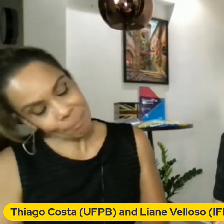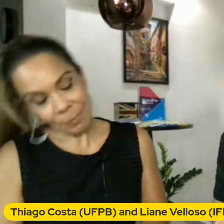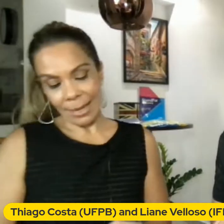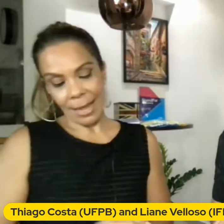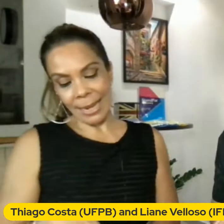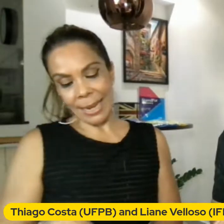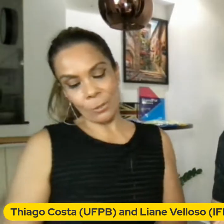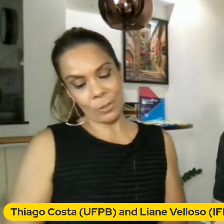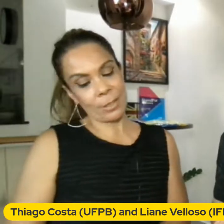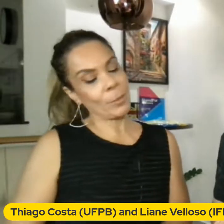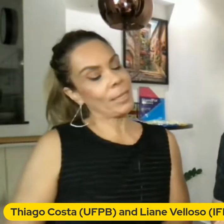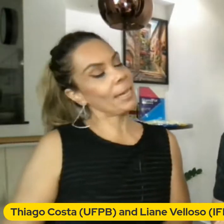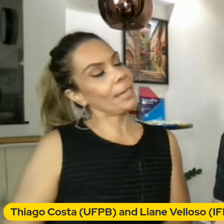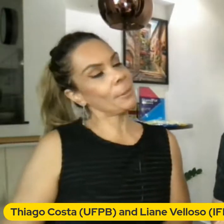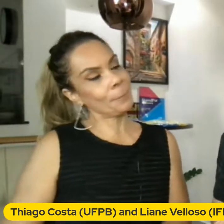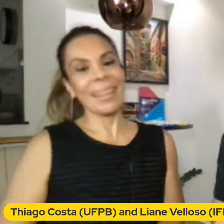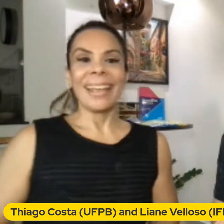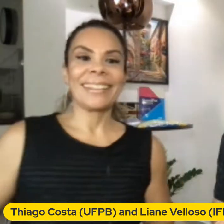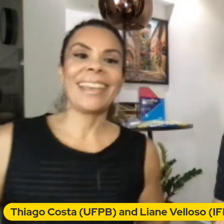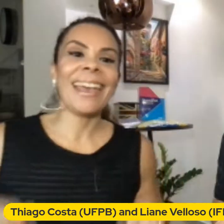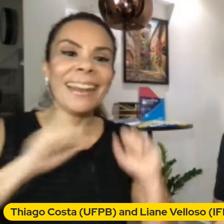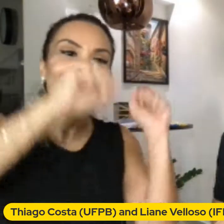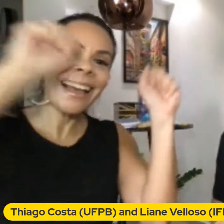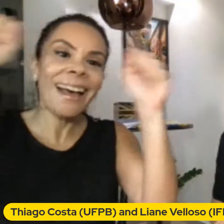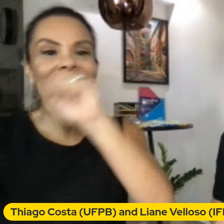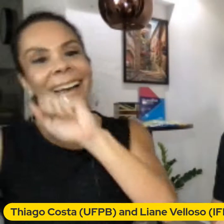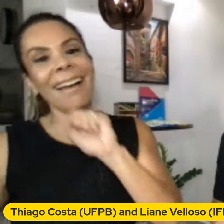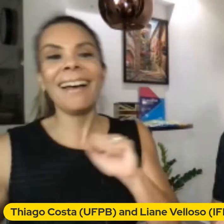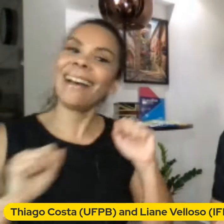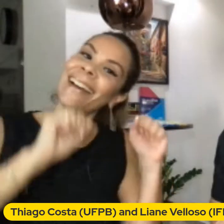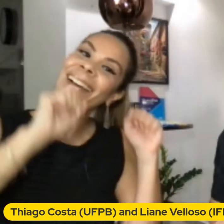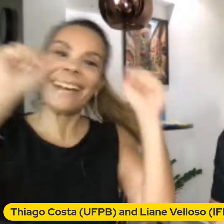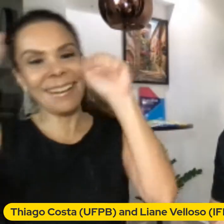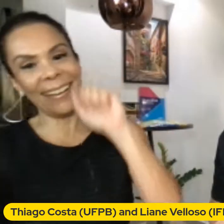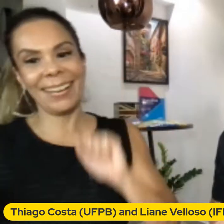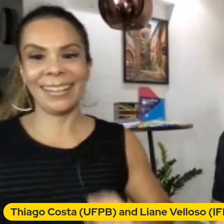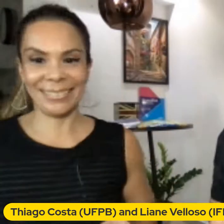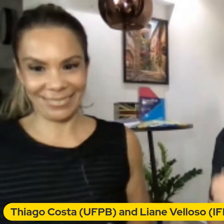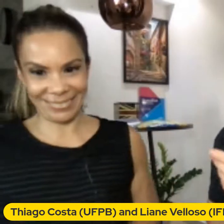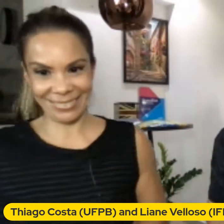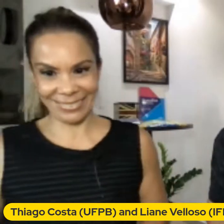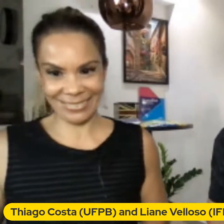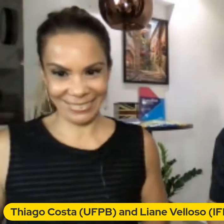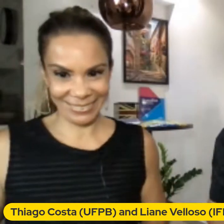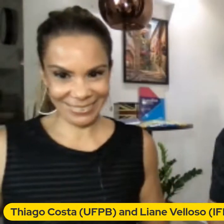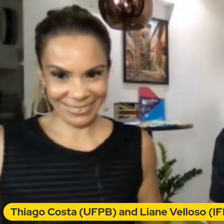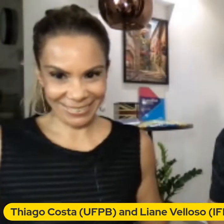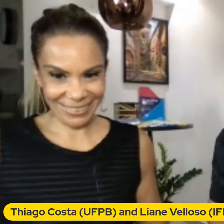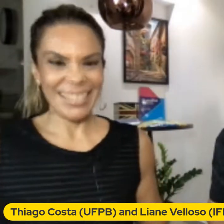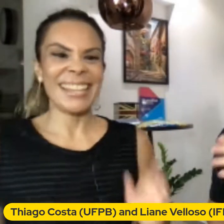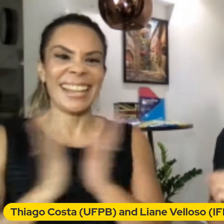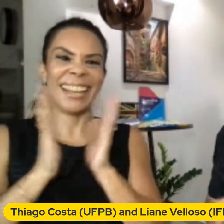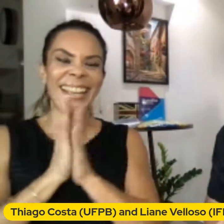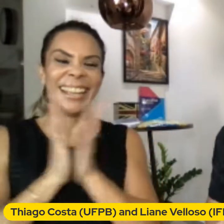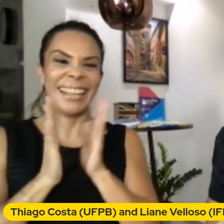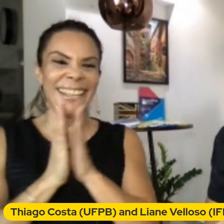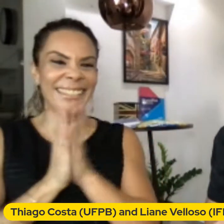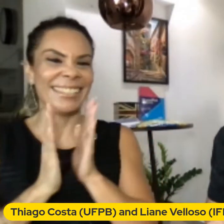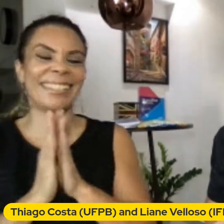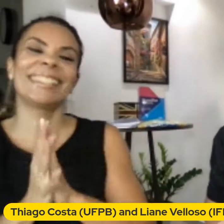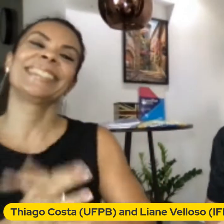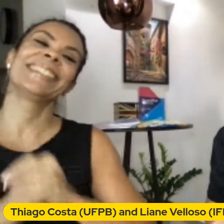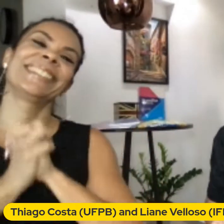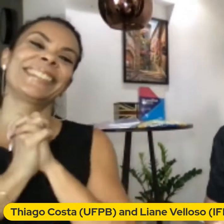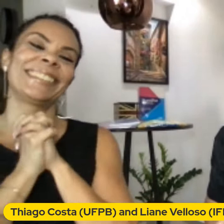Yes, I said. Can I go to this one here? Yes. Canada! And also United States. Yes, we have people